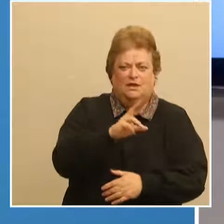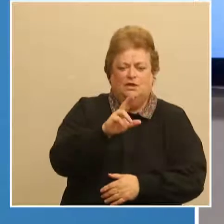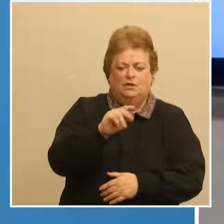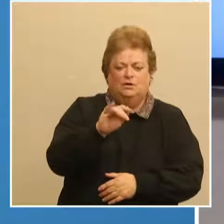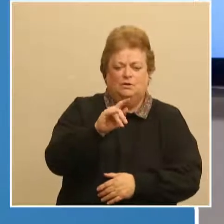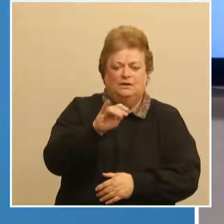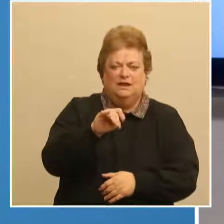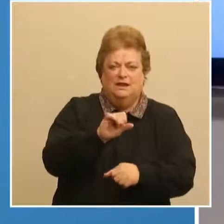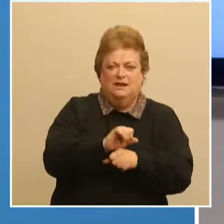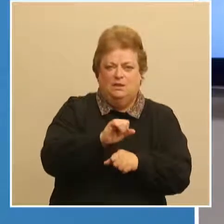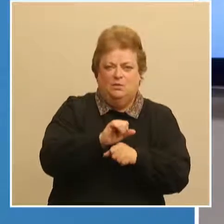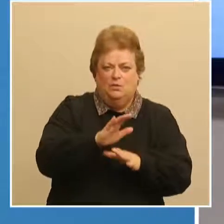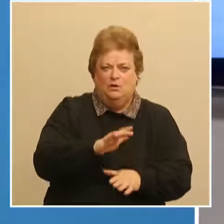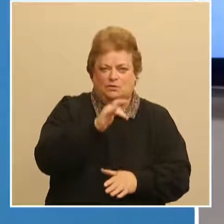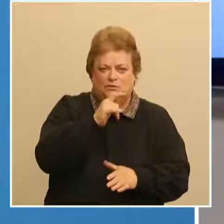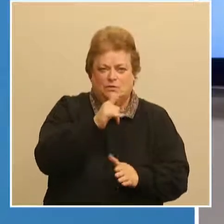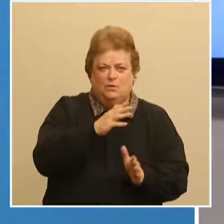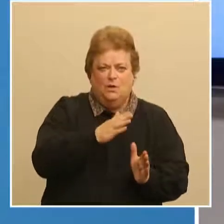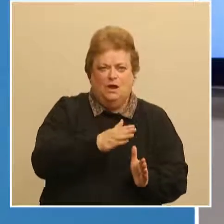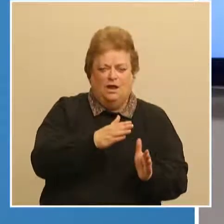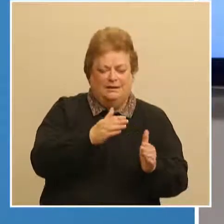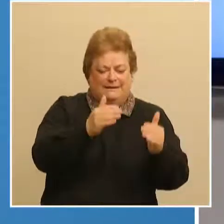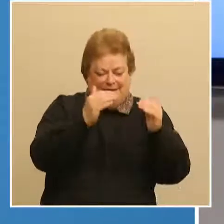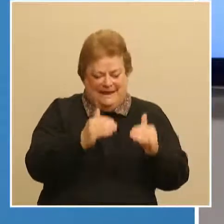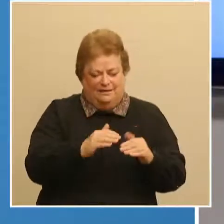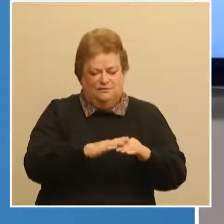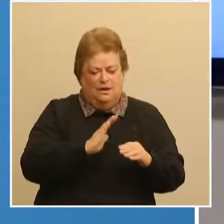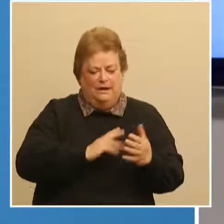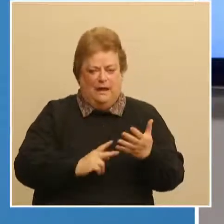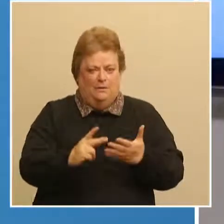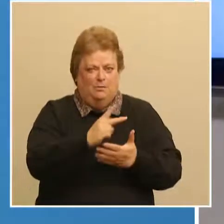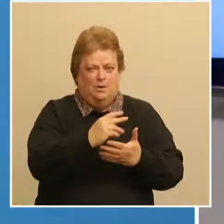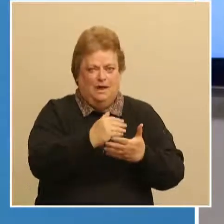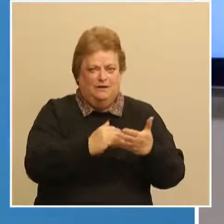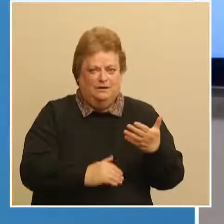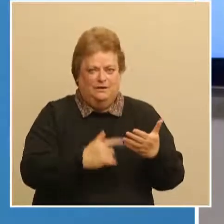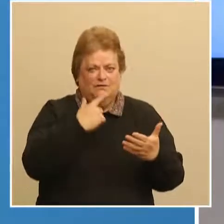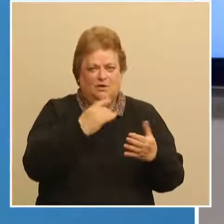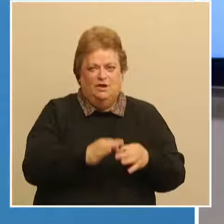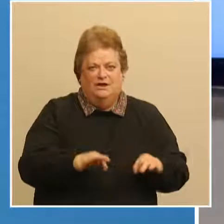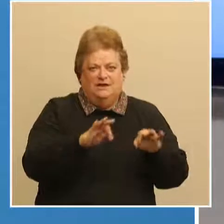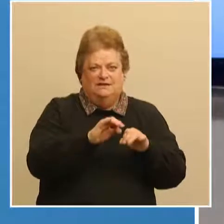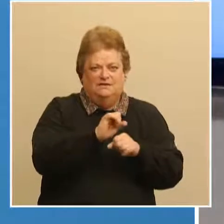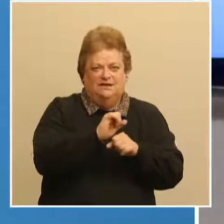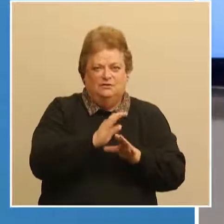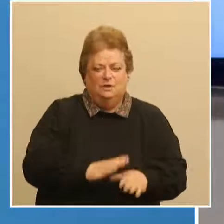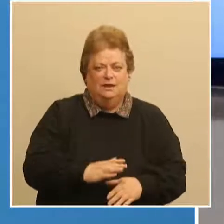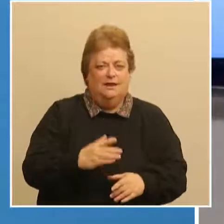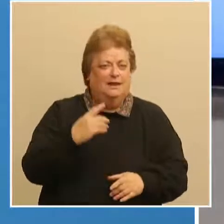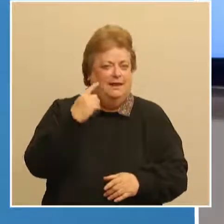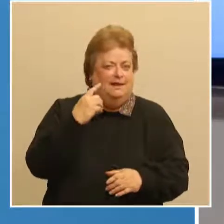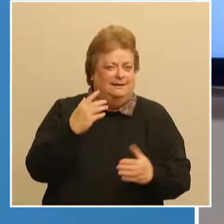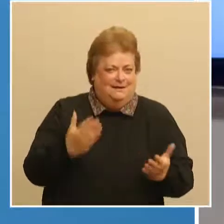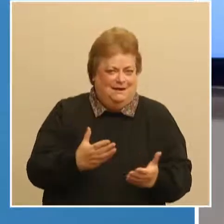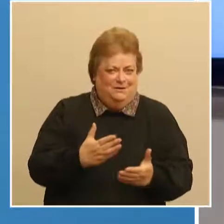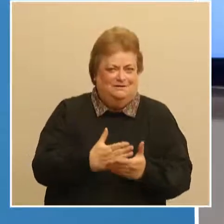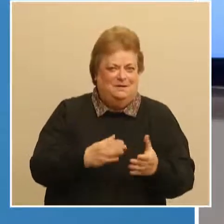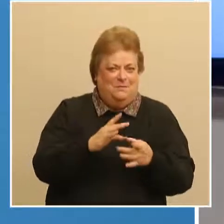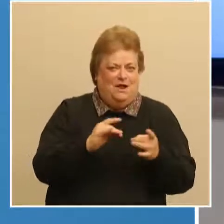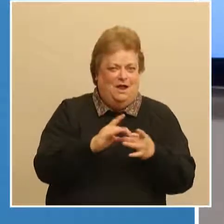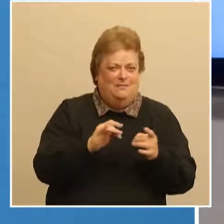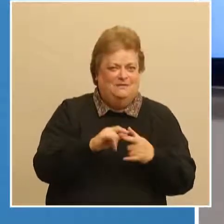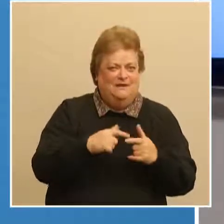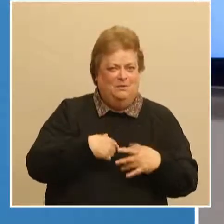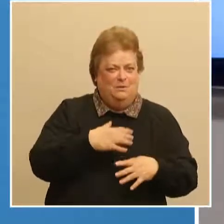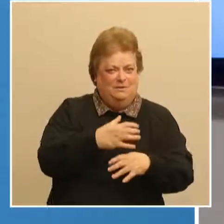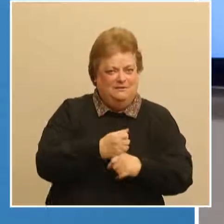workers who are next to be on the state's priority list for essential workers. Here are a few comments we want to share with you that we